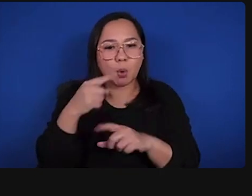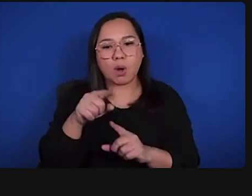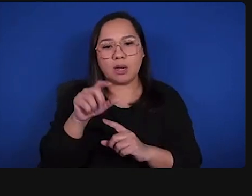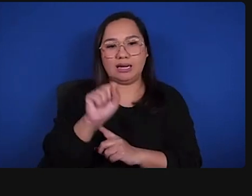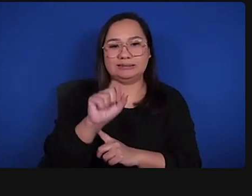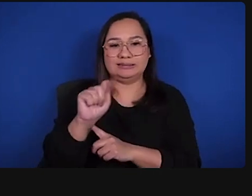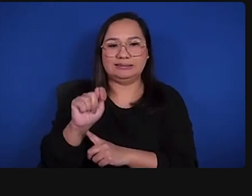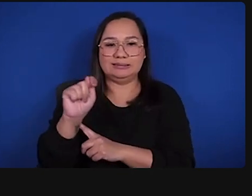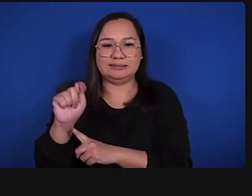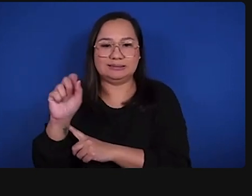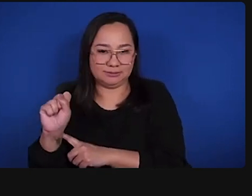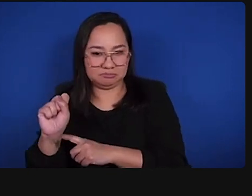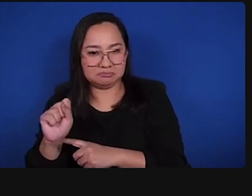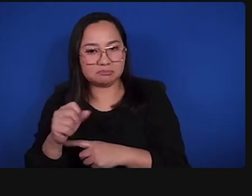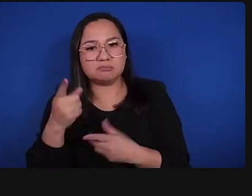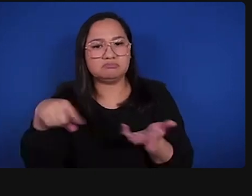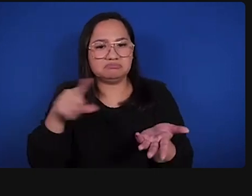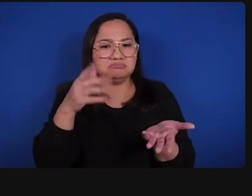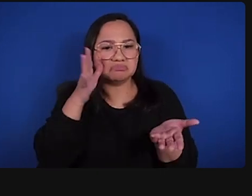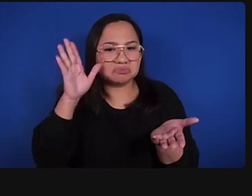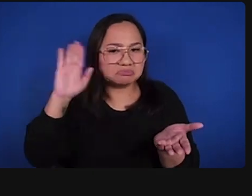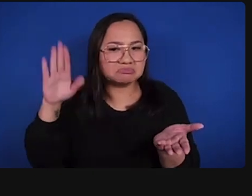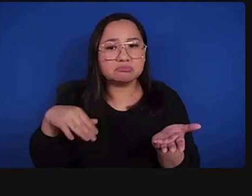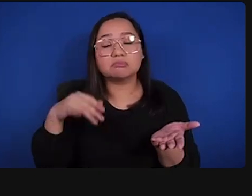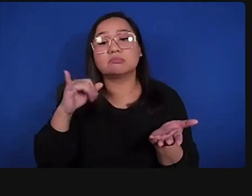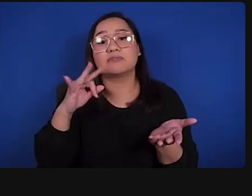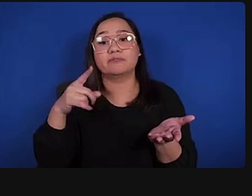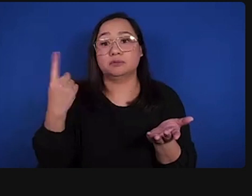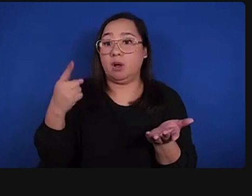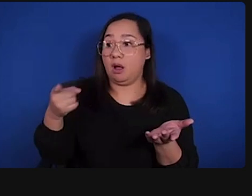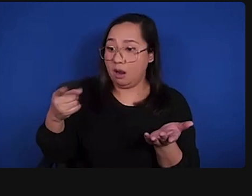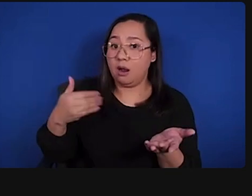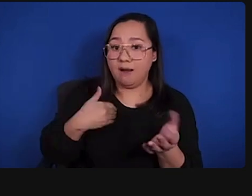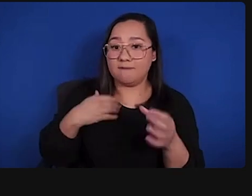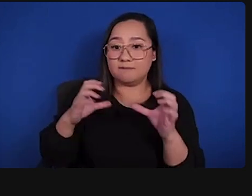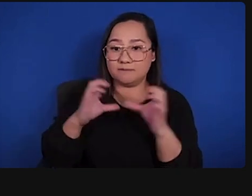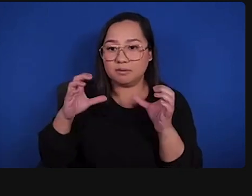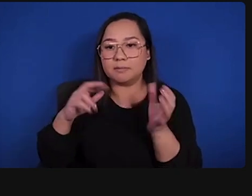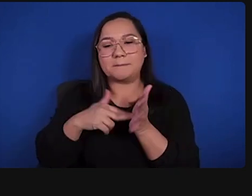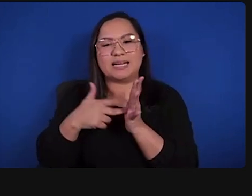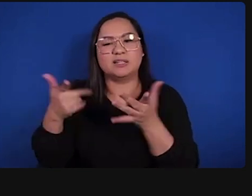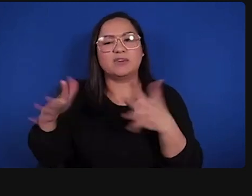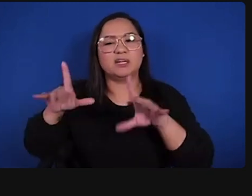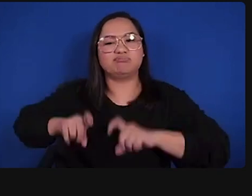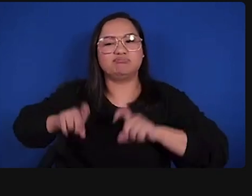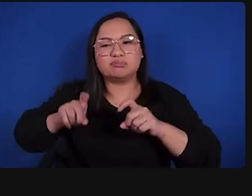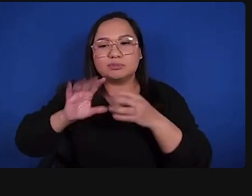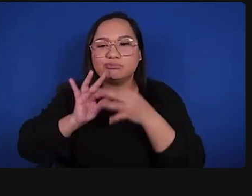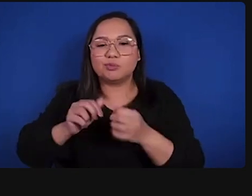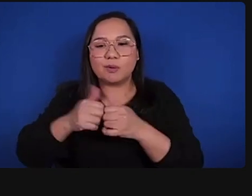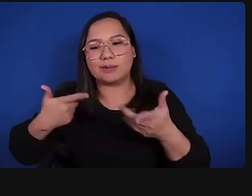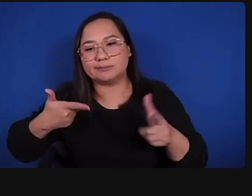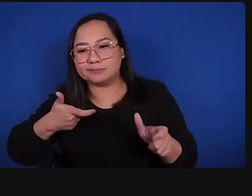someone has these certifications, you know that they have been tested on speed and accuracy. That is listed here. The